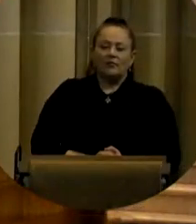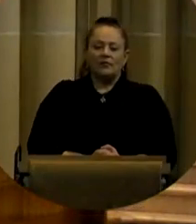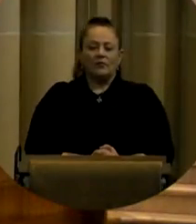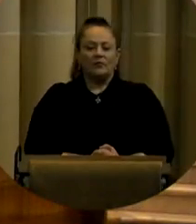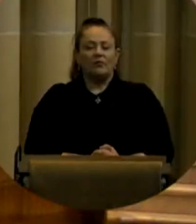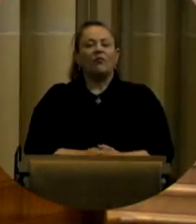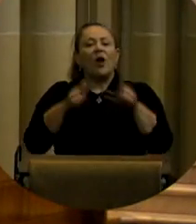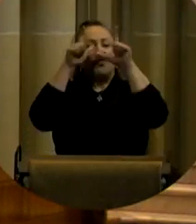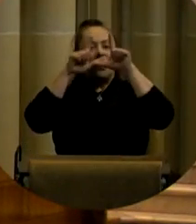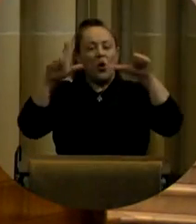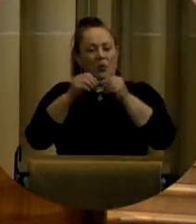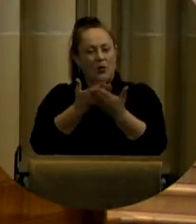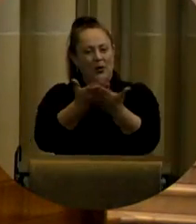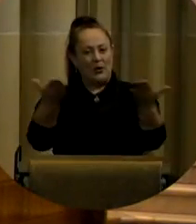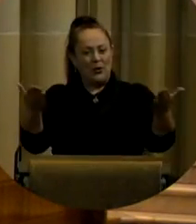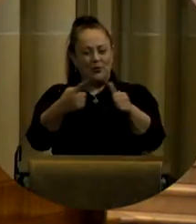The Lord be with you.